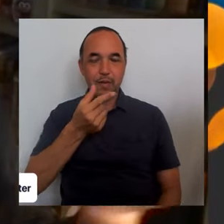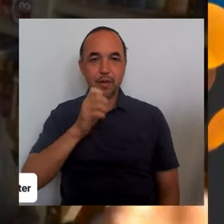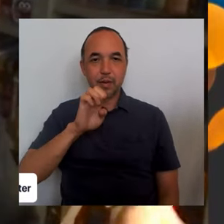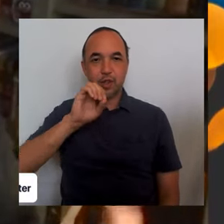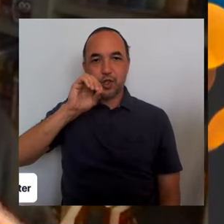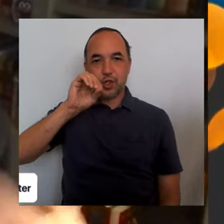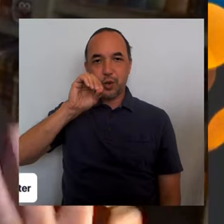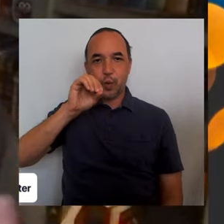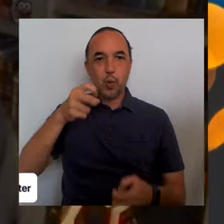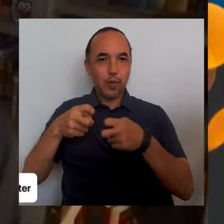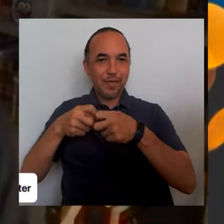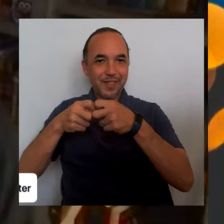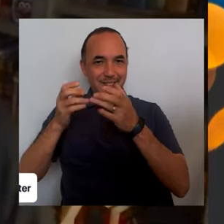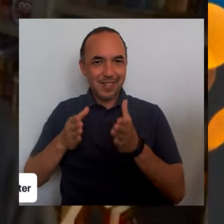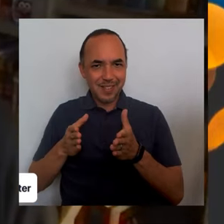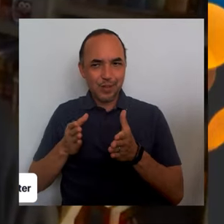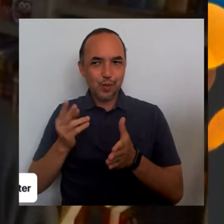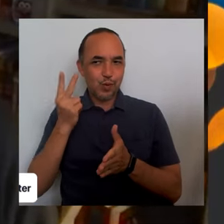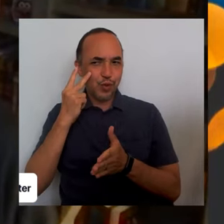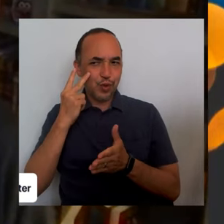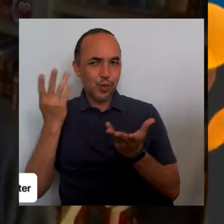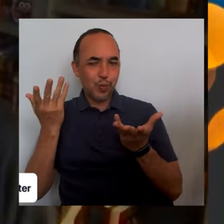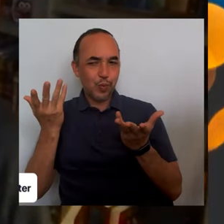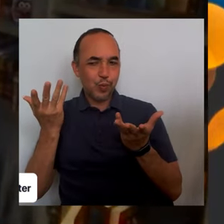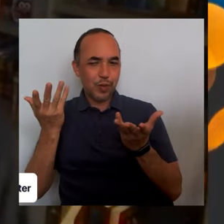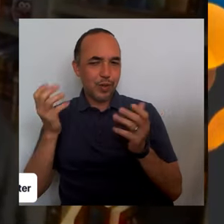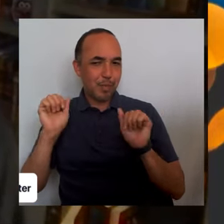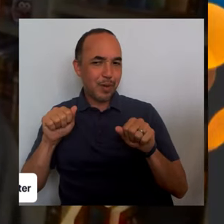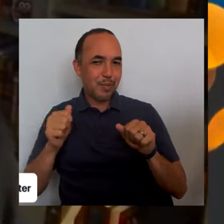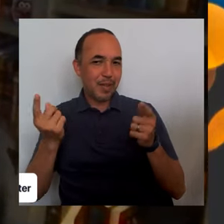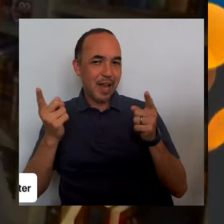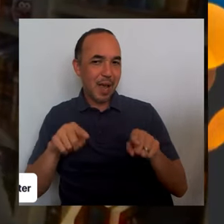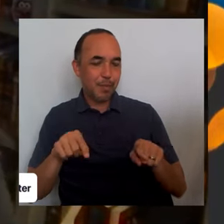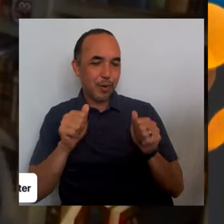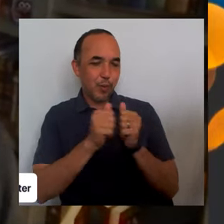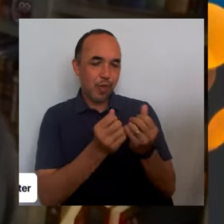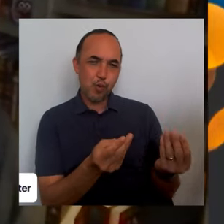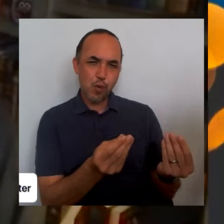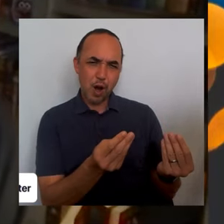could be happening in the land, and we kept getting